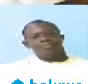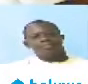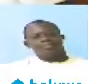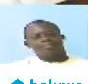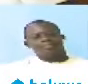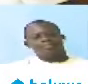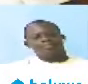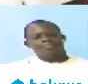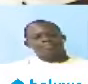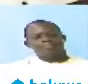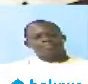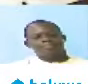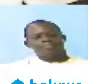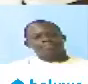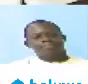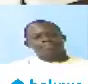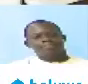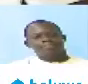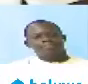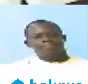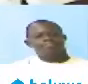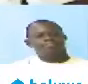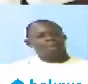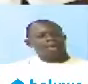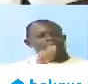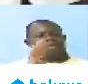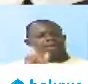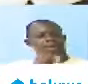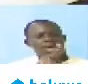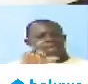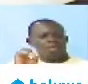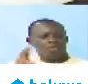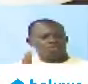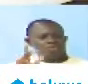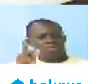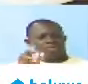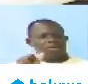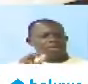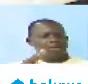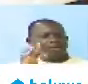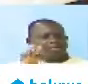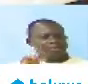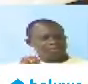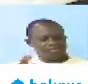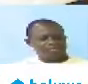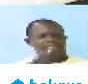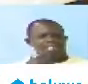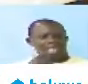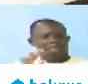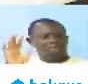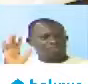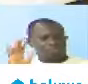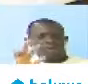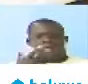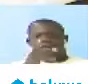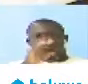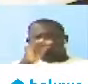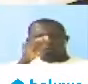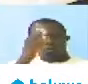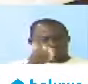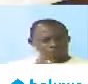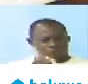Aye, Balo, Kanteh. Nde Balo, Kanteh. Nde Balo, Kanteh. Do you swear? Nde Nkali Lako. Nde Nkali Lako. I'll speak the truth.